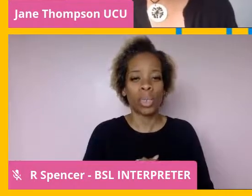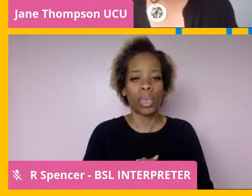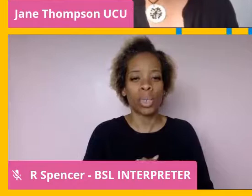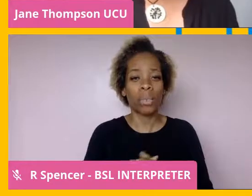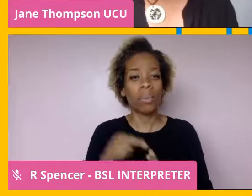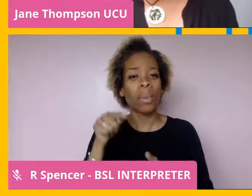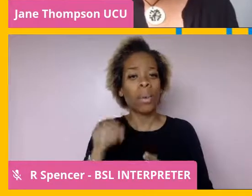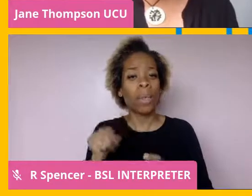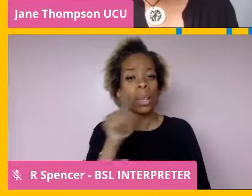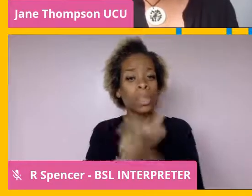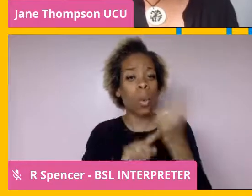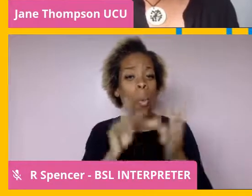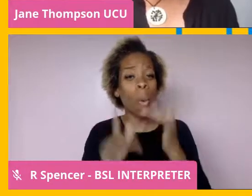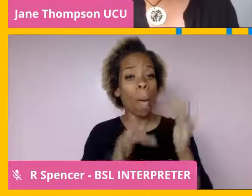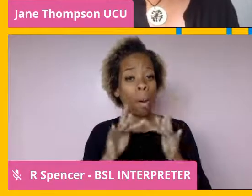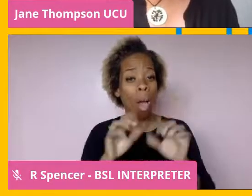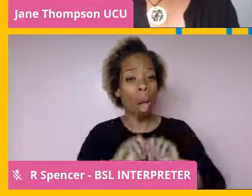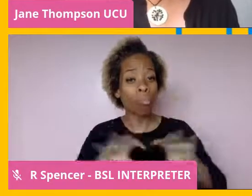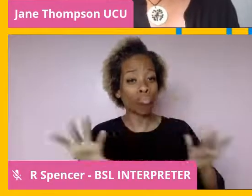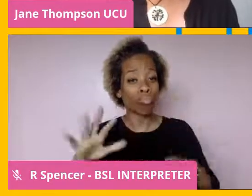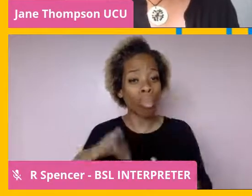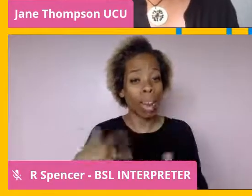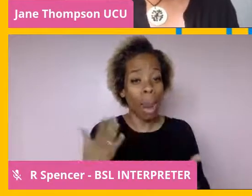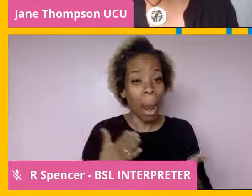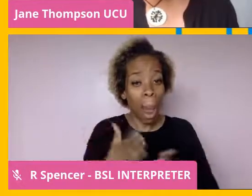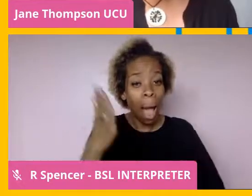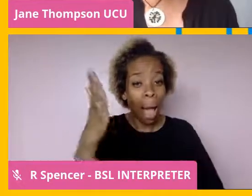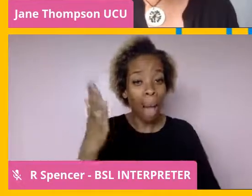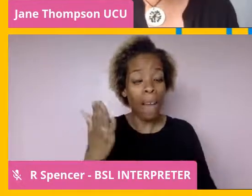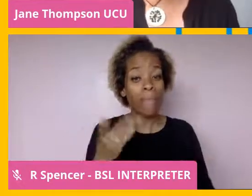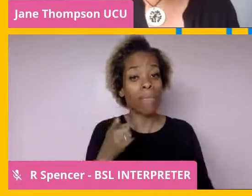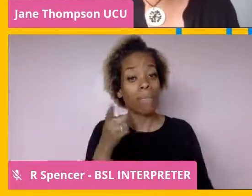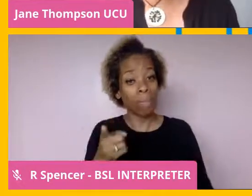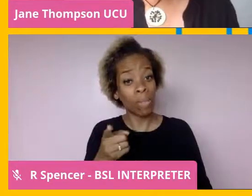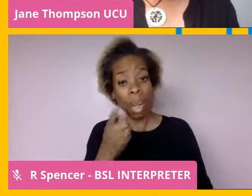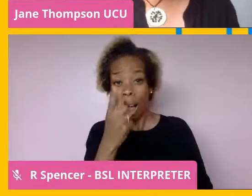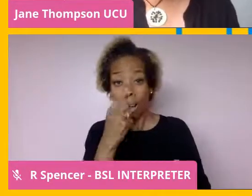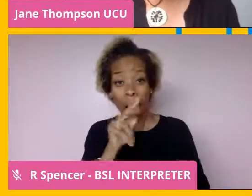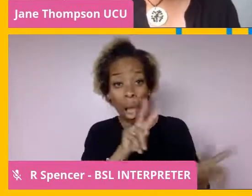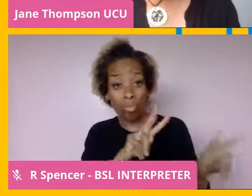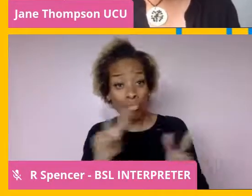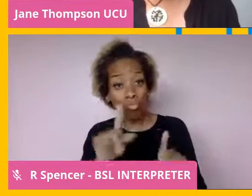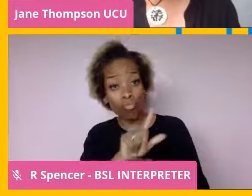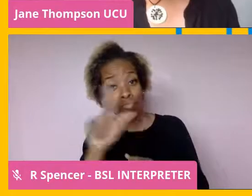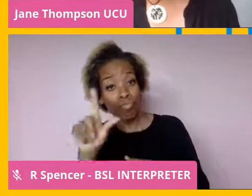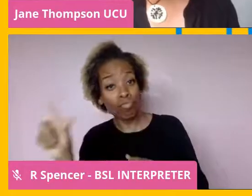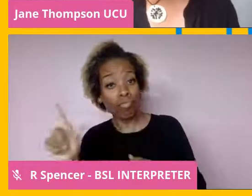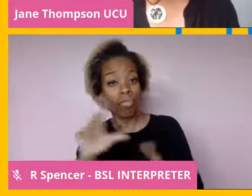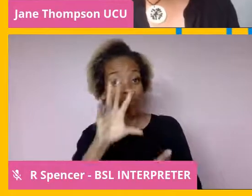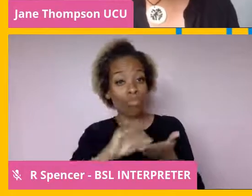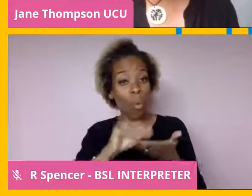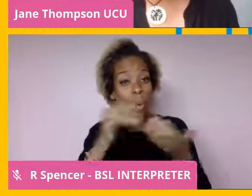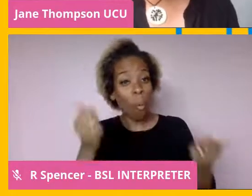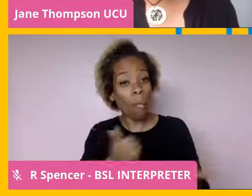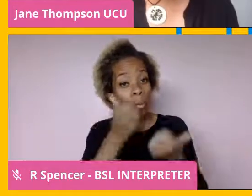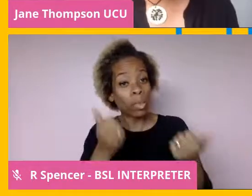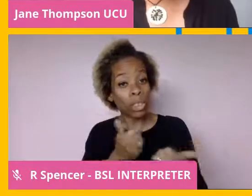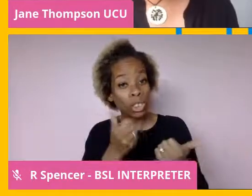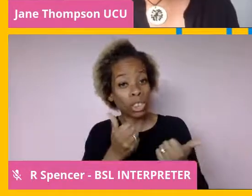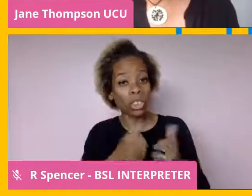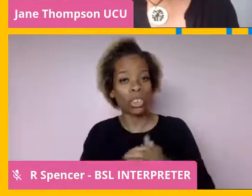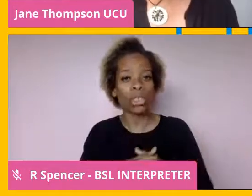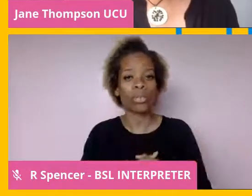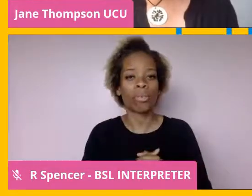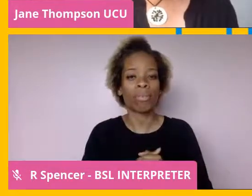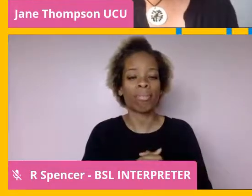webinar is being broadcast live and will be recorded and available for viewing after the event. This webinar is